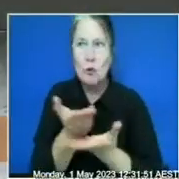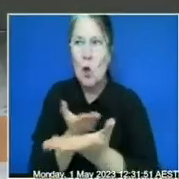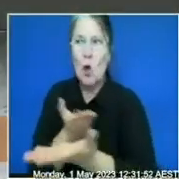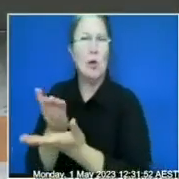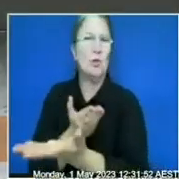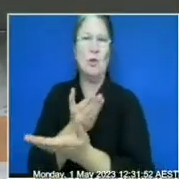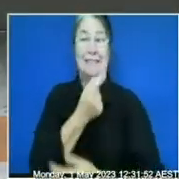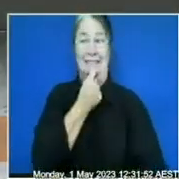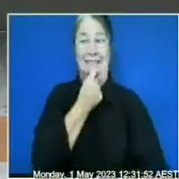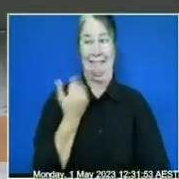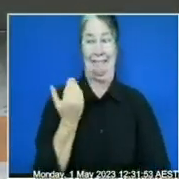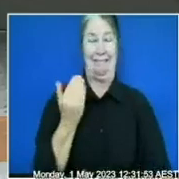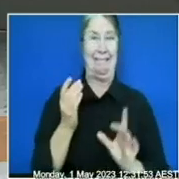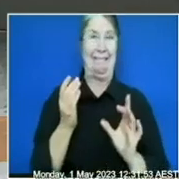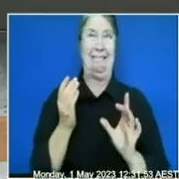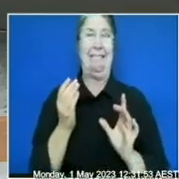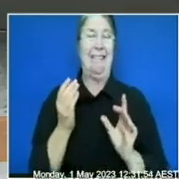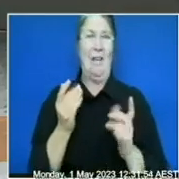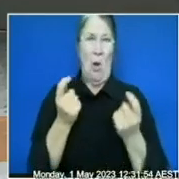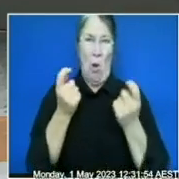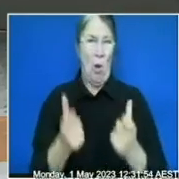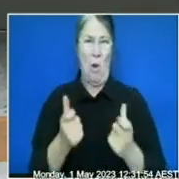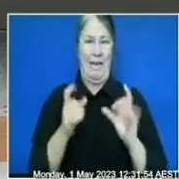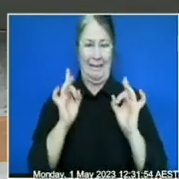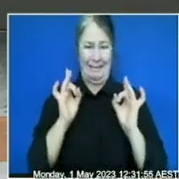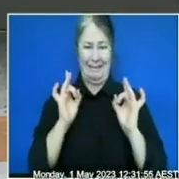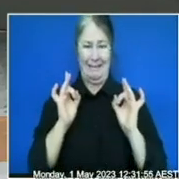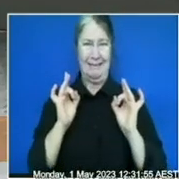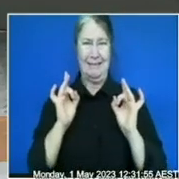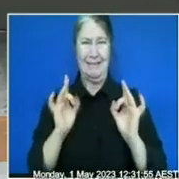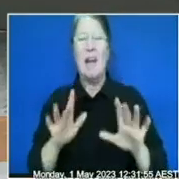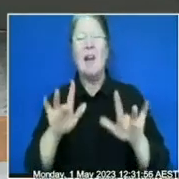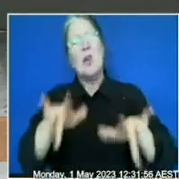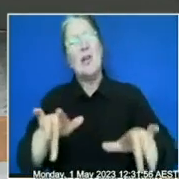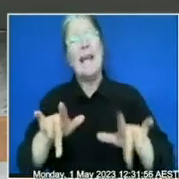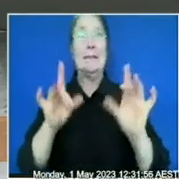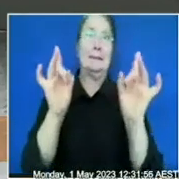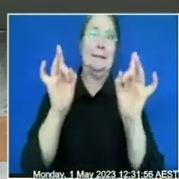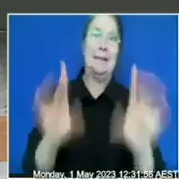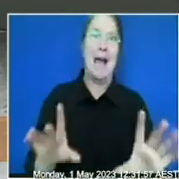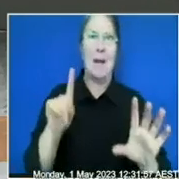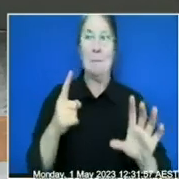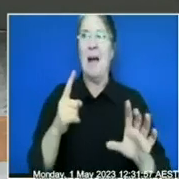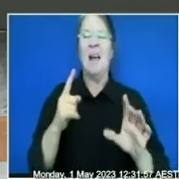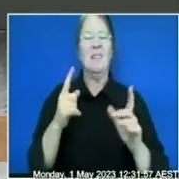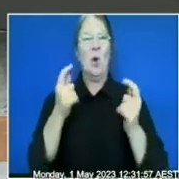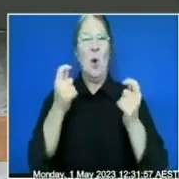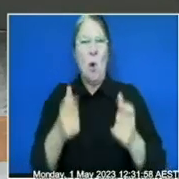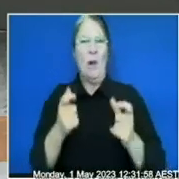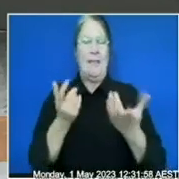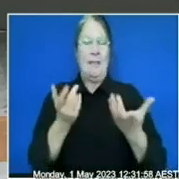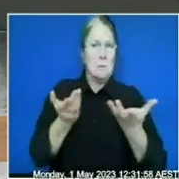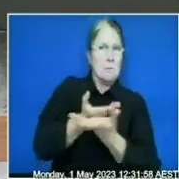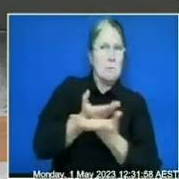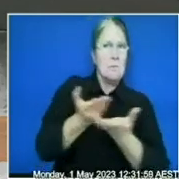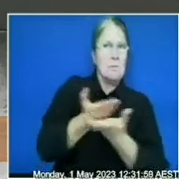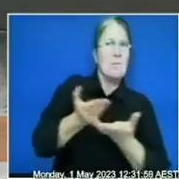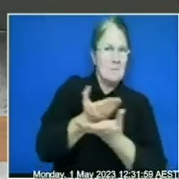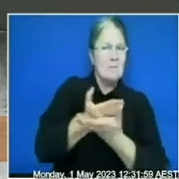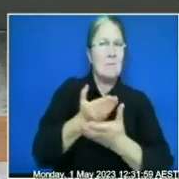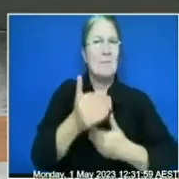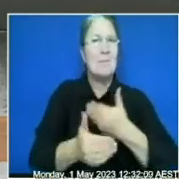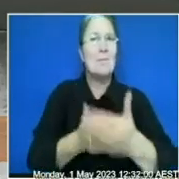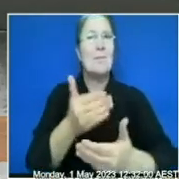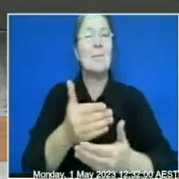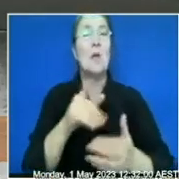two, Coroner McGregor recommended that the government, in consultation with Victoria Police, the Department of Justice, the Department